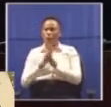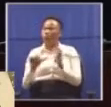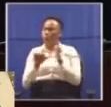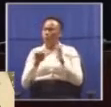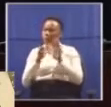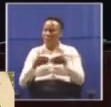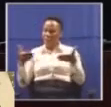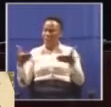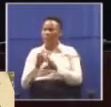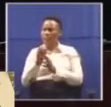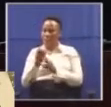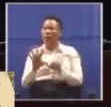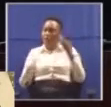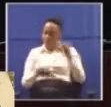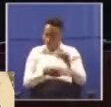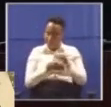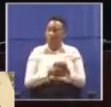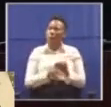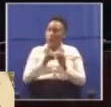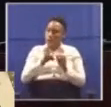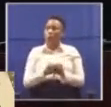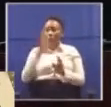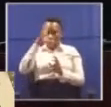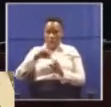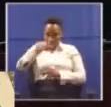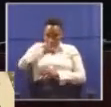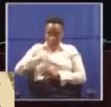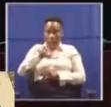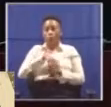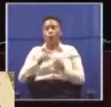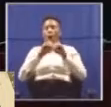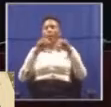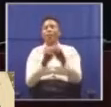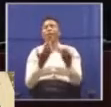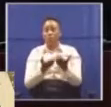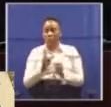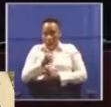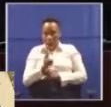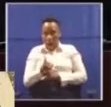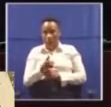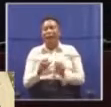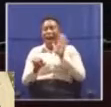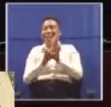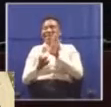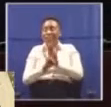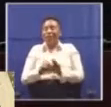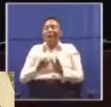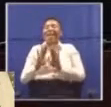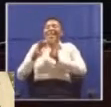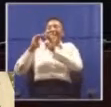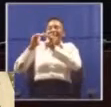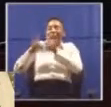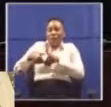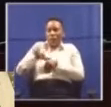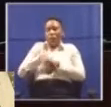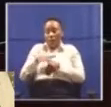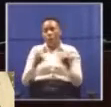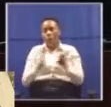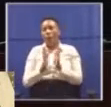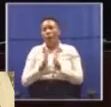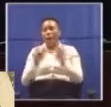add, faith-based organizations as well. And identify safe spaces where victims could report